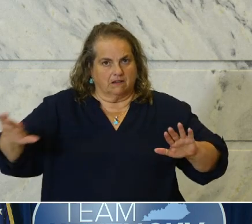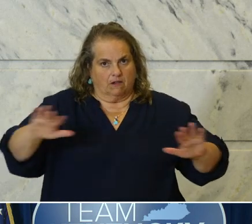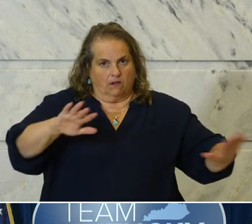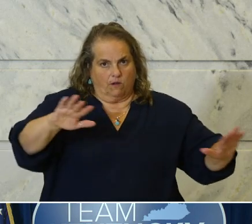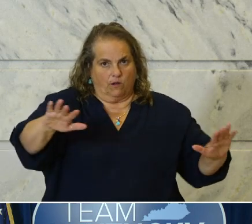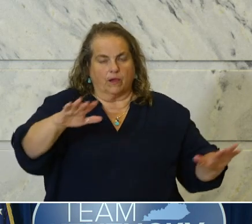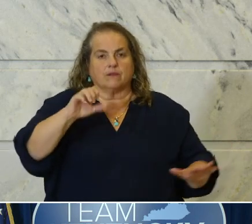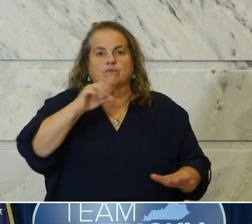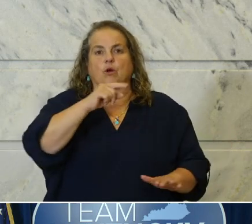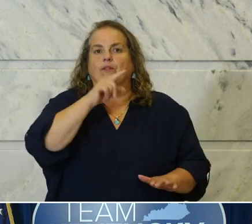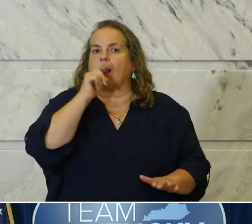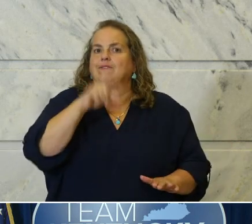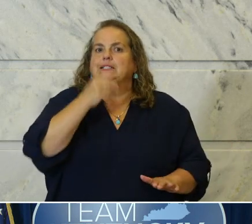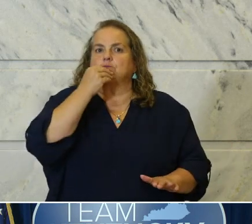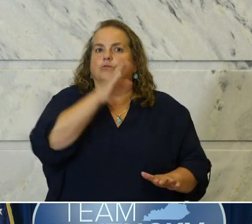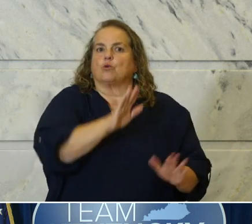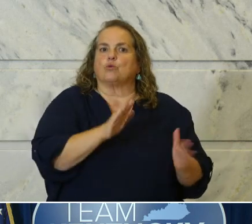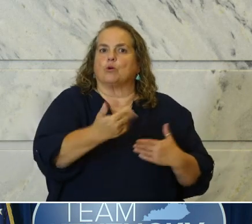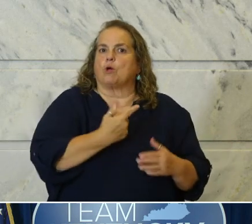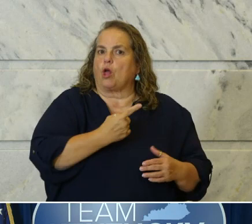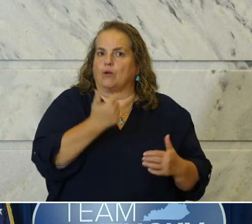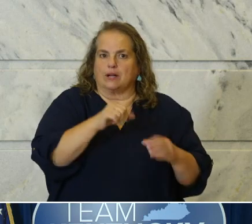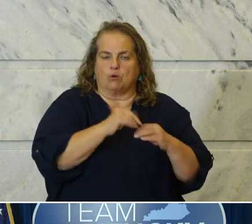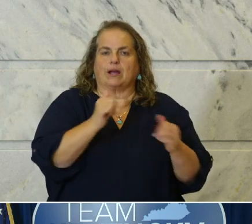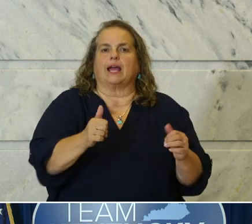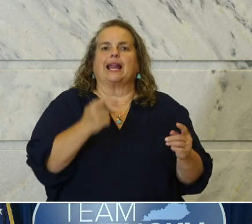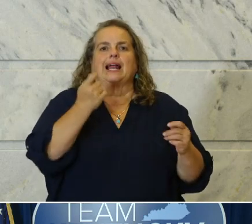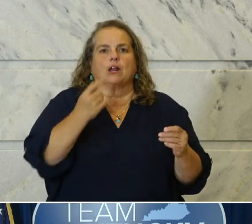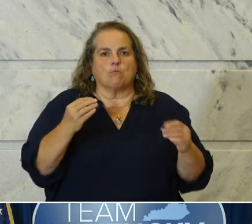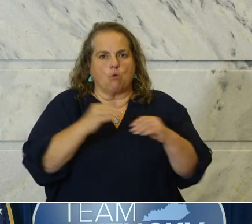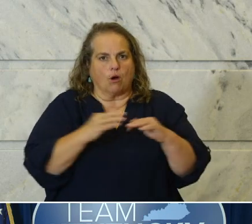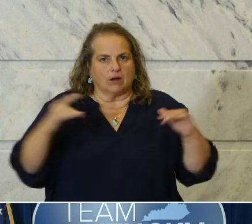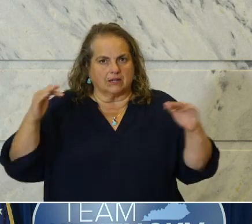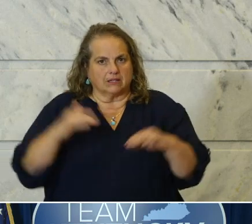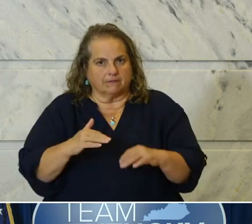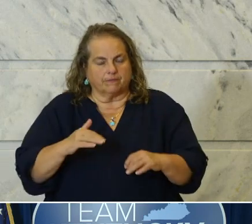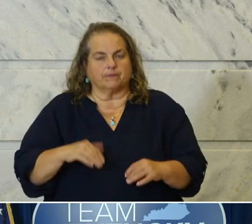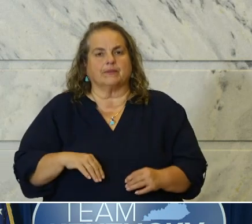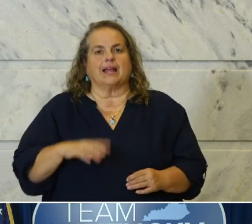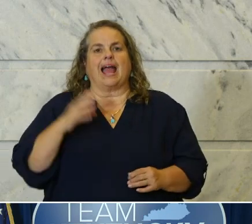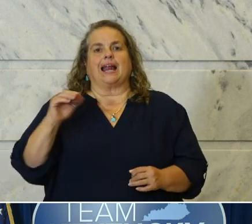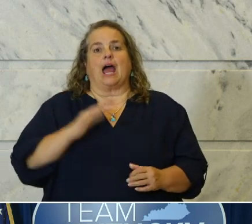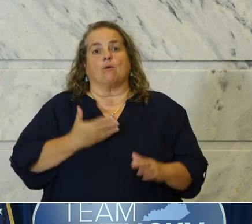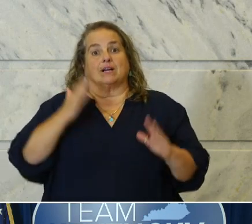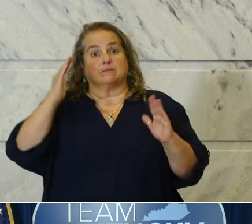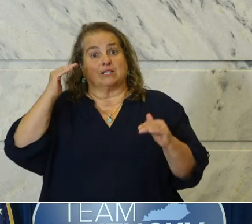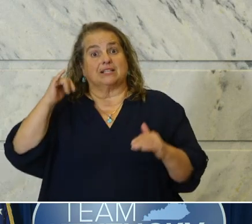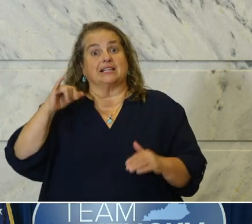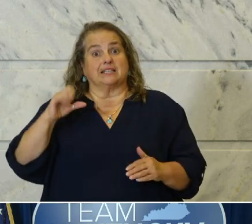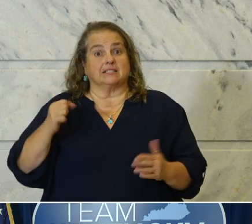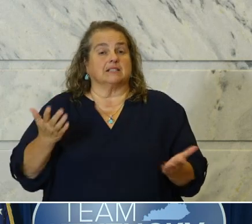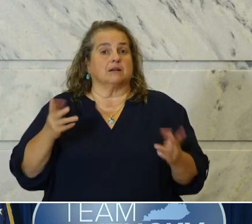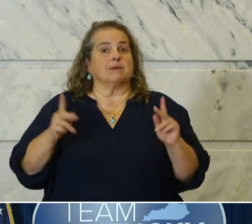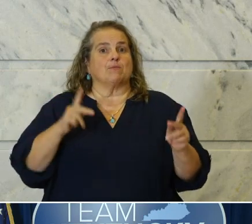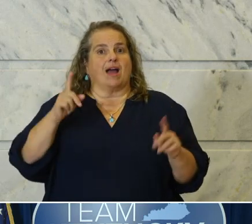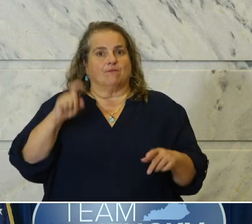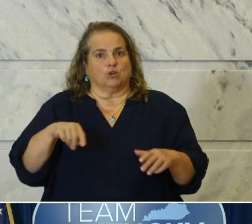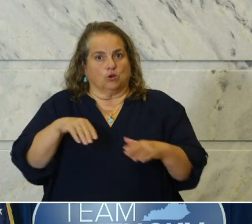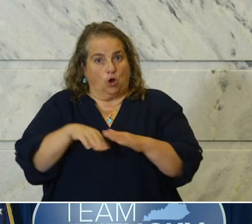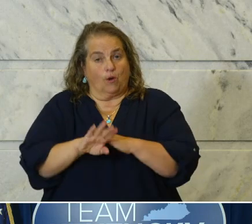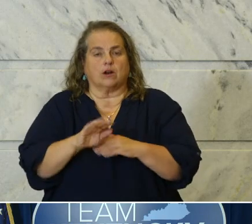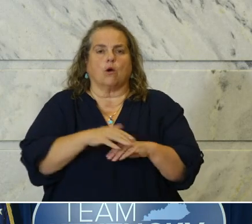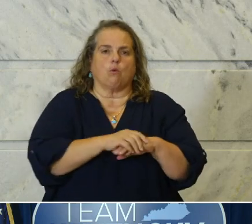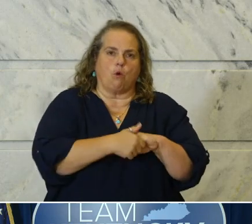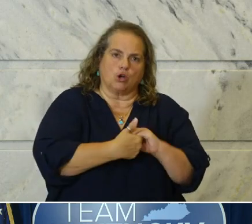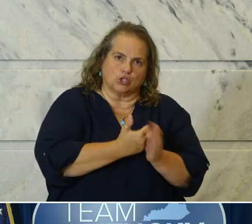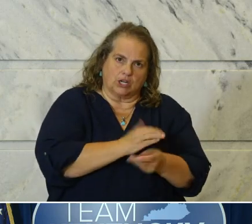distancing. So we're going to allow a little bit more of that testing. And our expectations are, folks have to go in, they're going to wash their